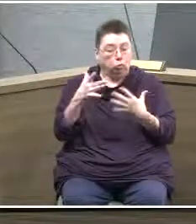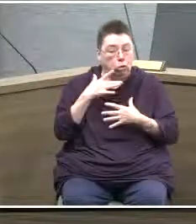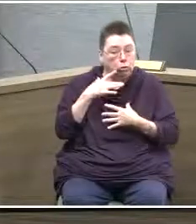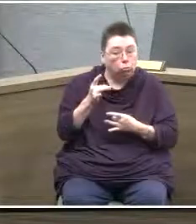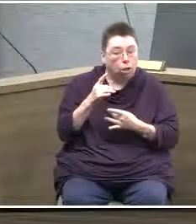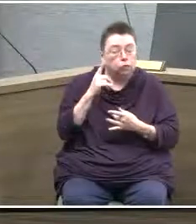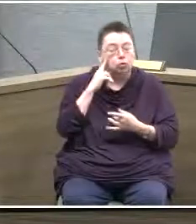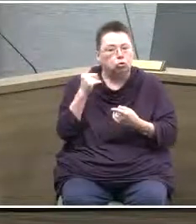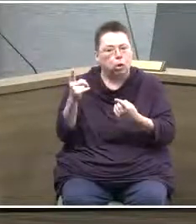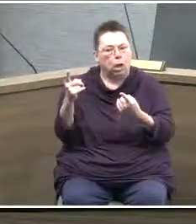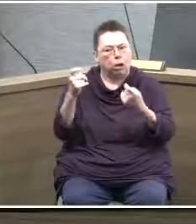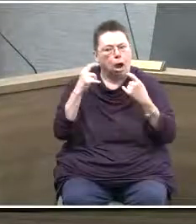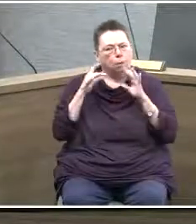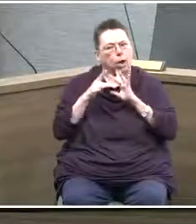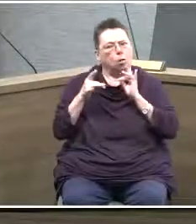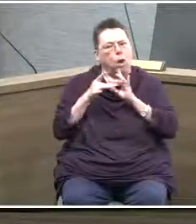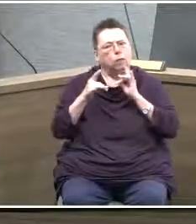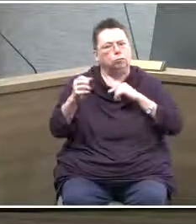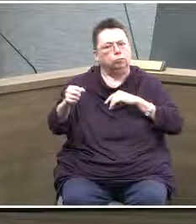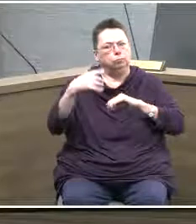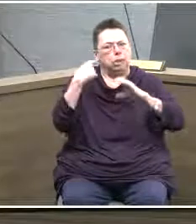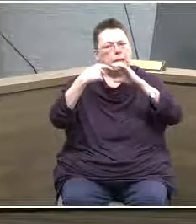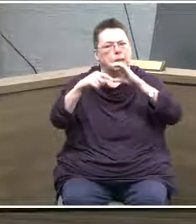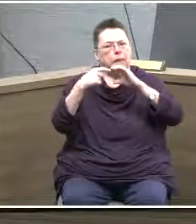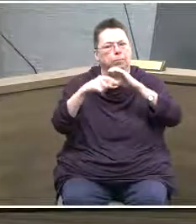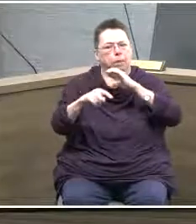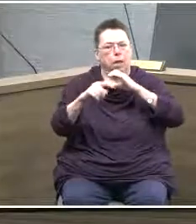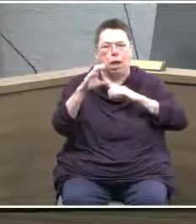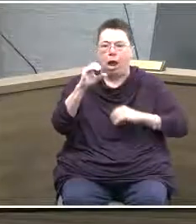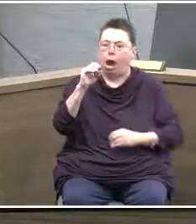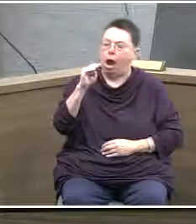questions regarding the TSPs by email to